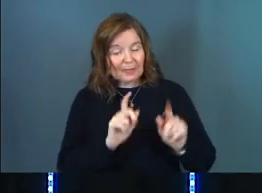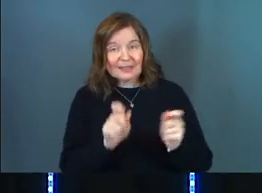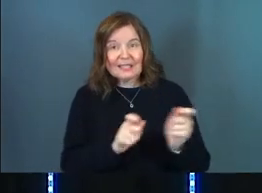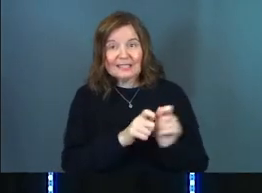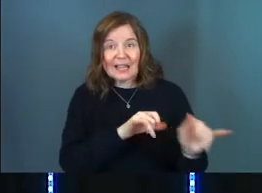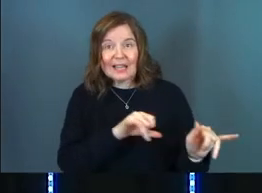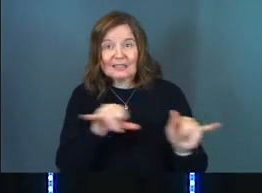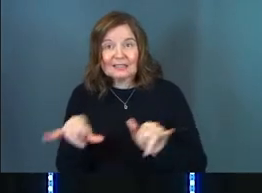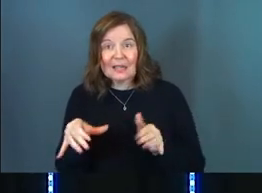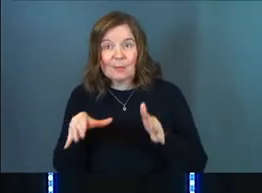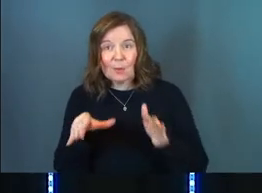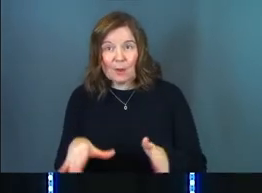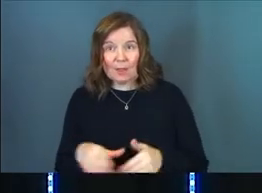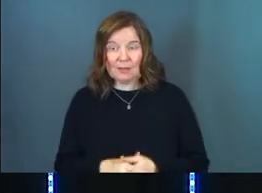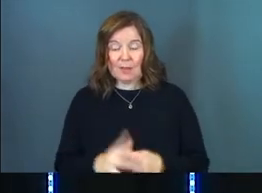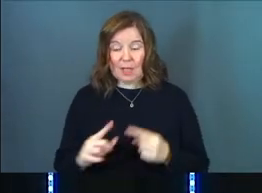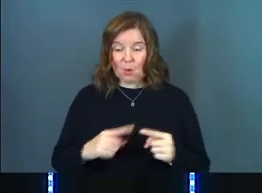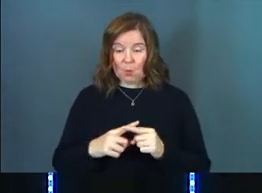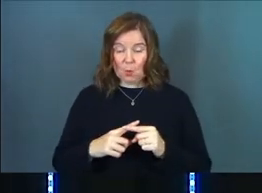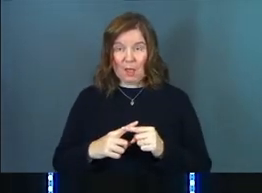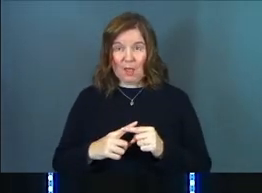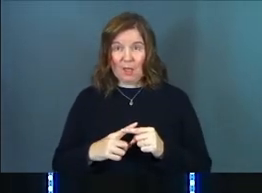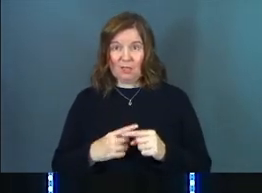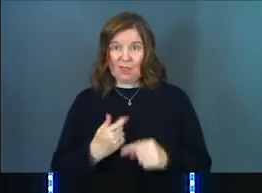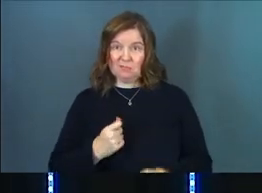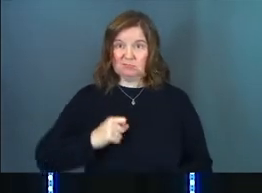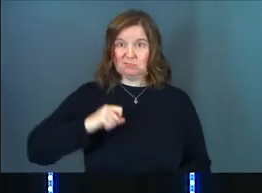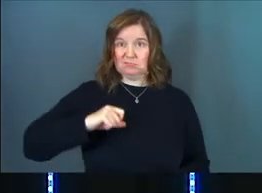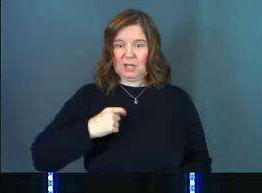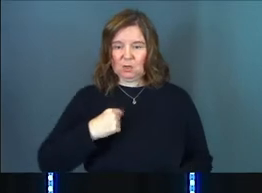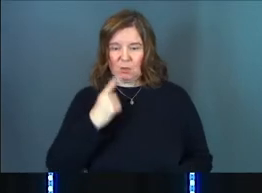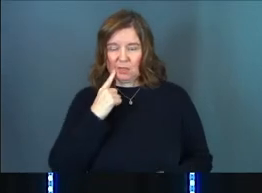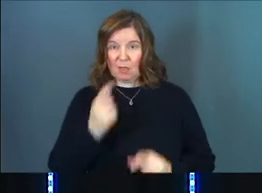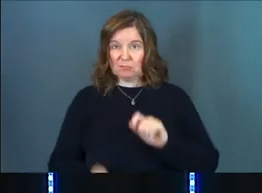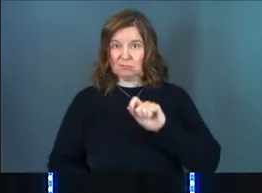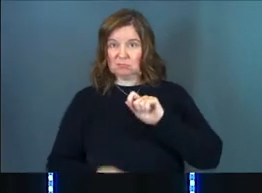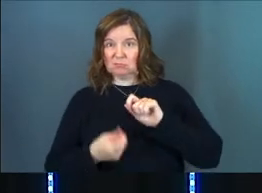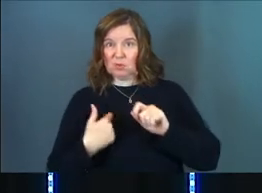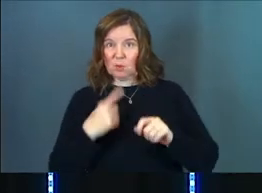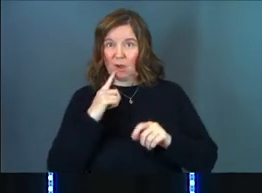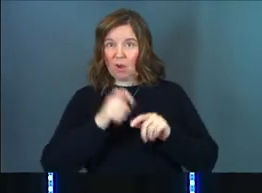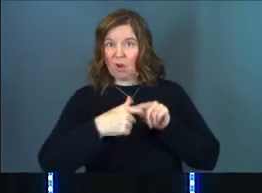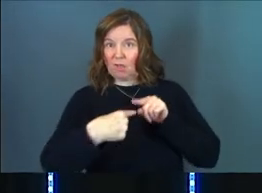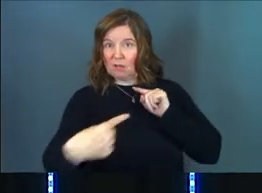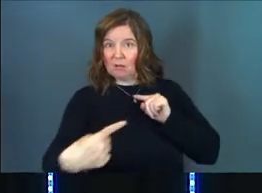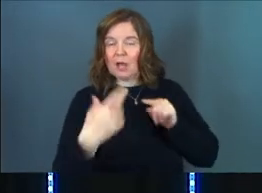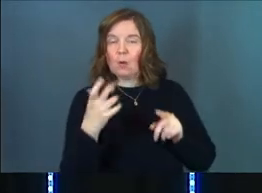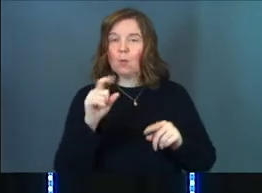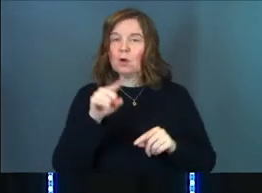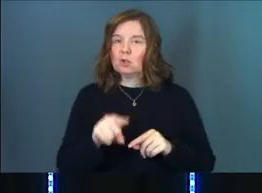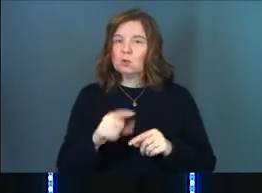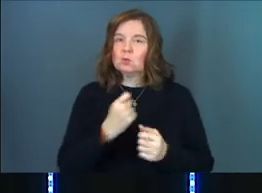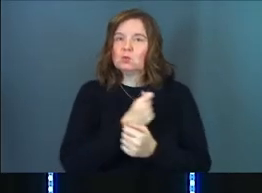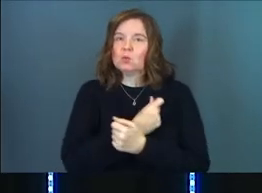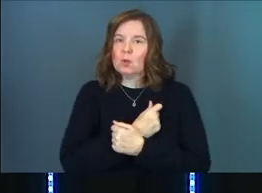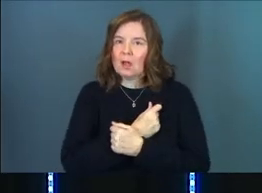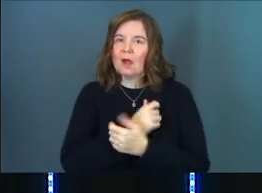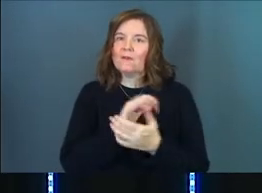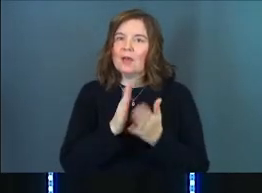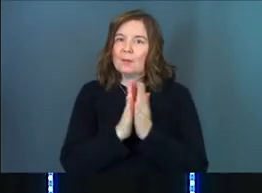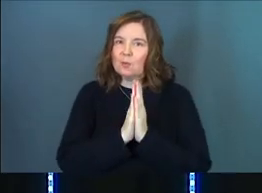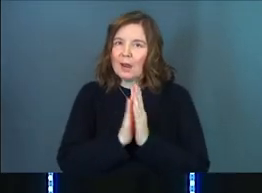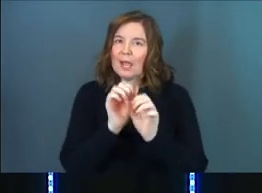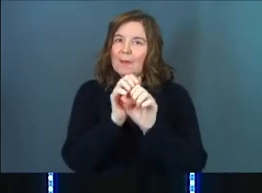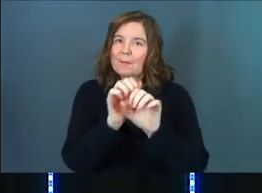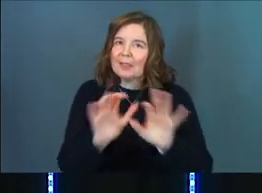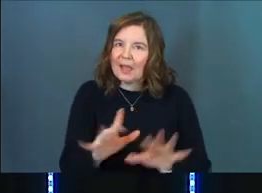says, and I want you to act toward people the exact same way. And when they cross you and you think they're on the other side of the line from you, I want you to love and pray